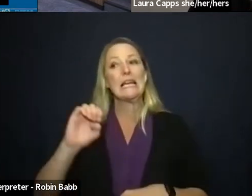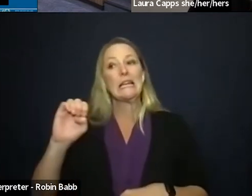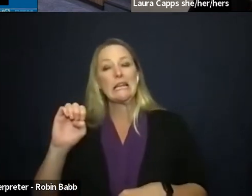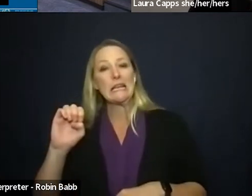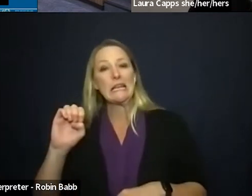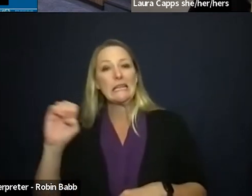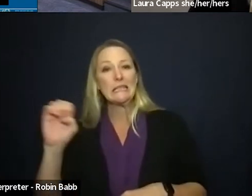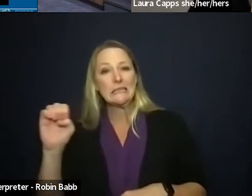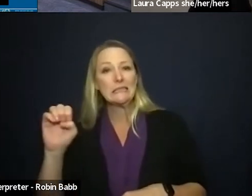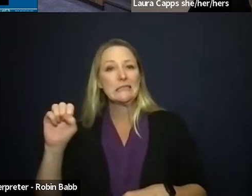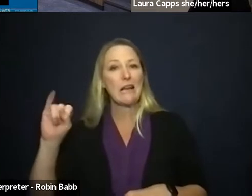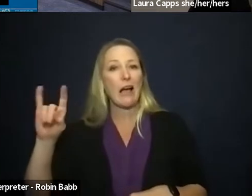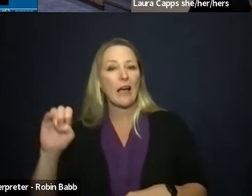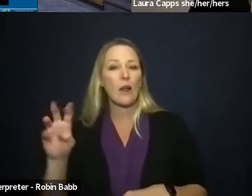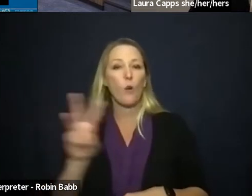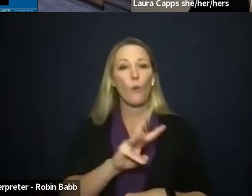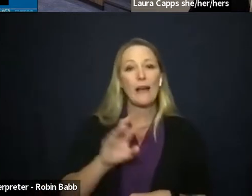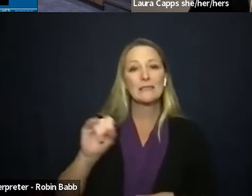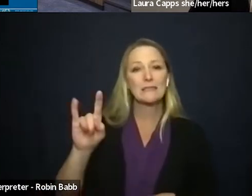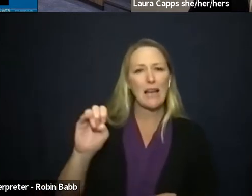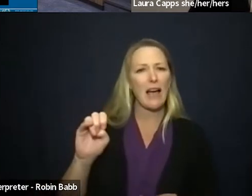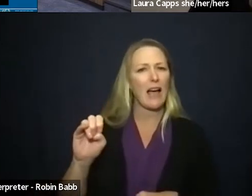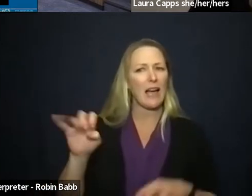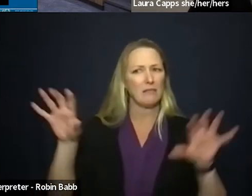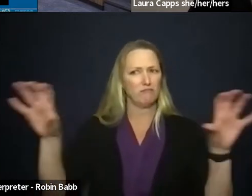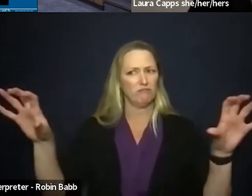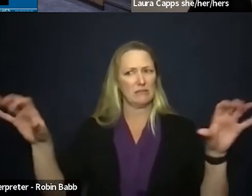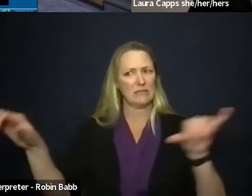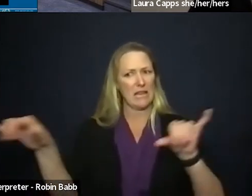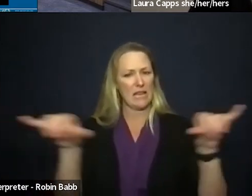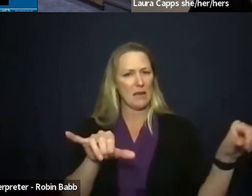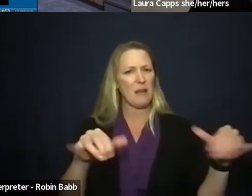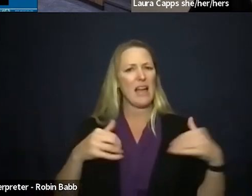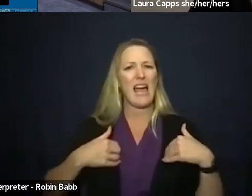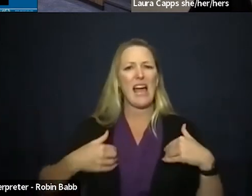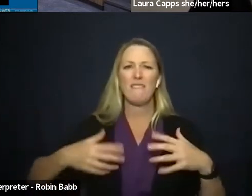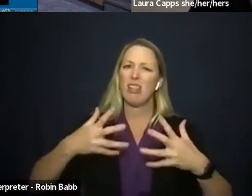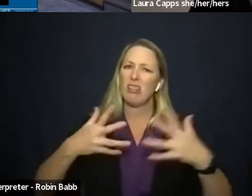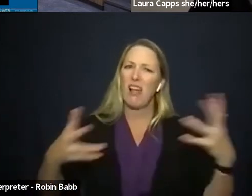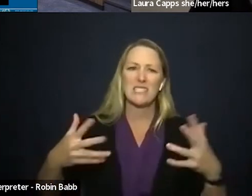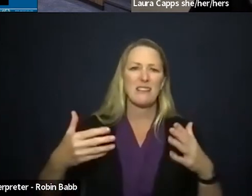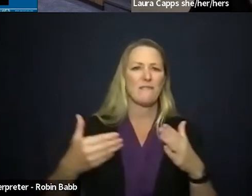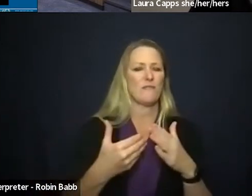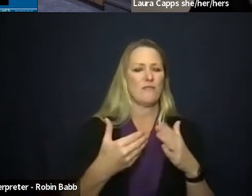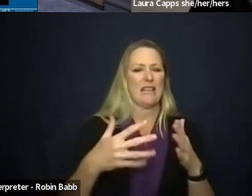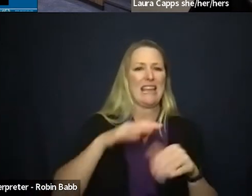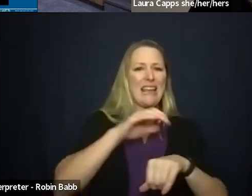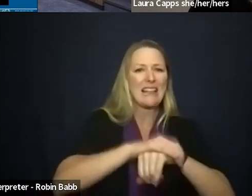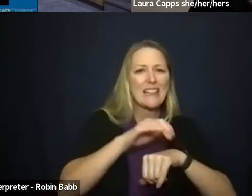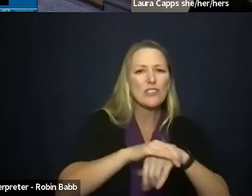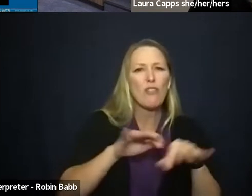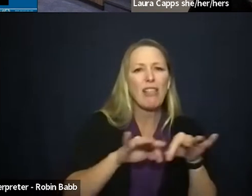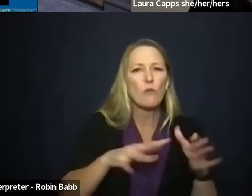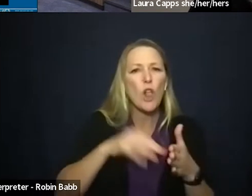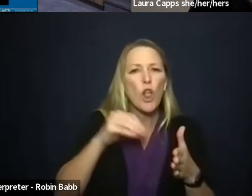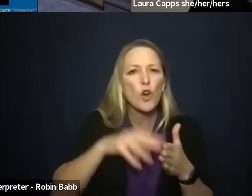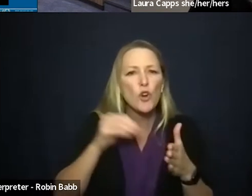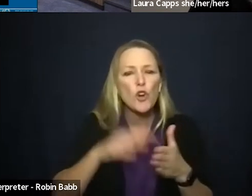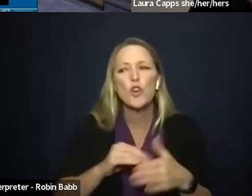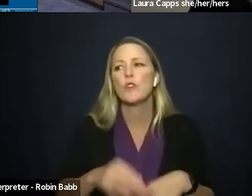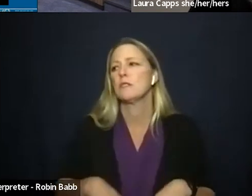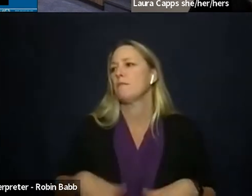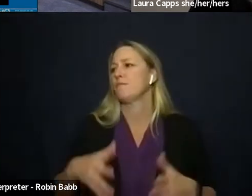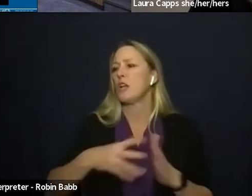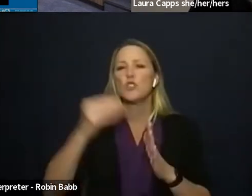a community of interest in that they are neighborhoods with high levels of english language learners students students facing digital access